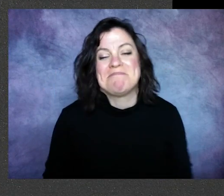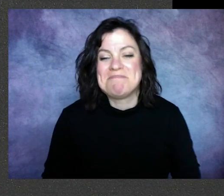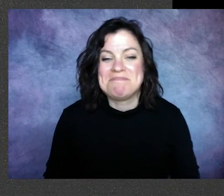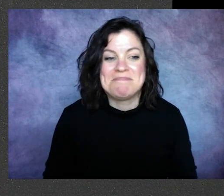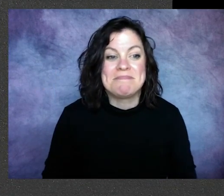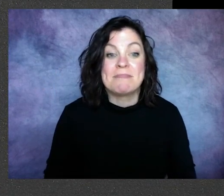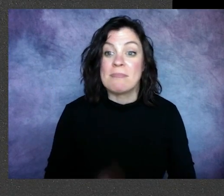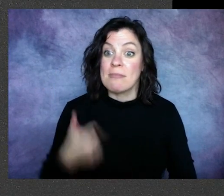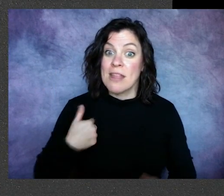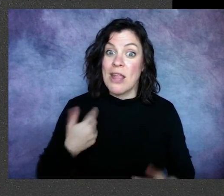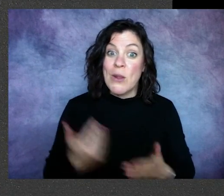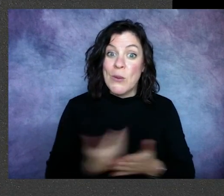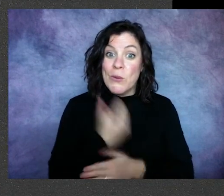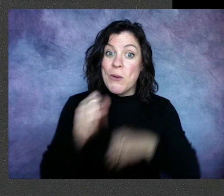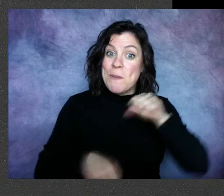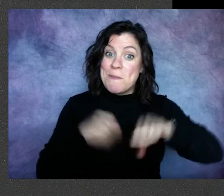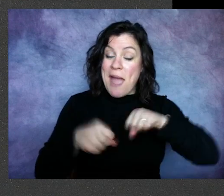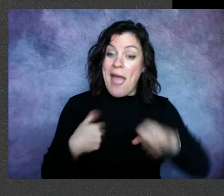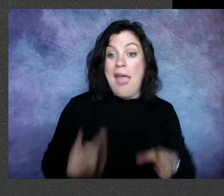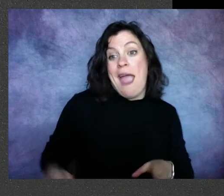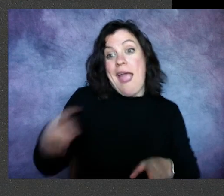I am just right for my bike.